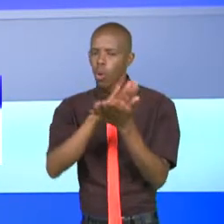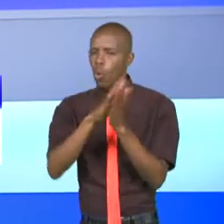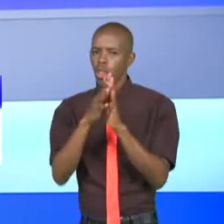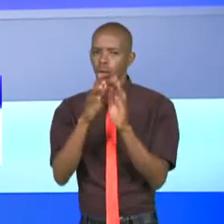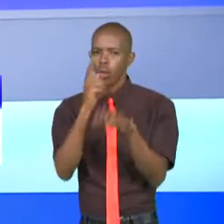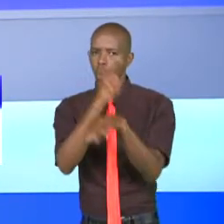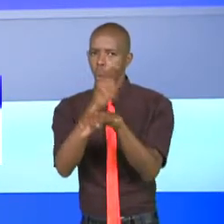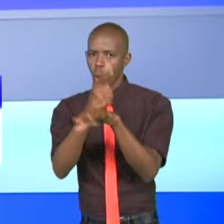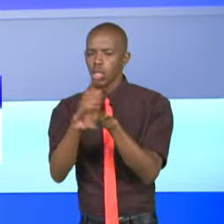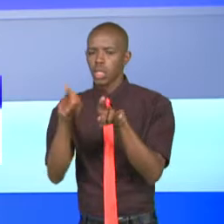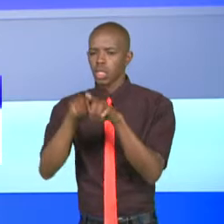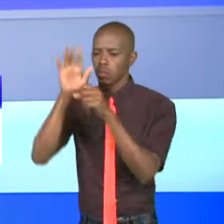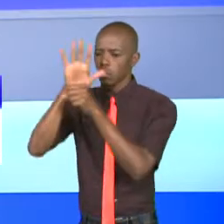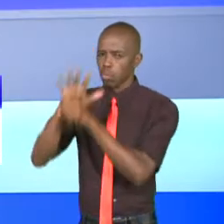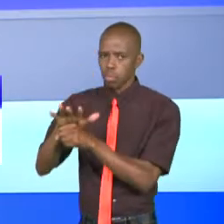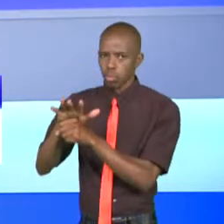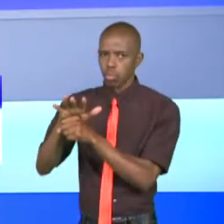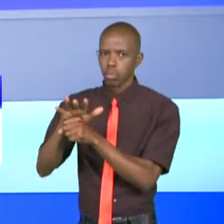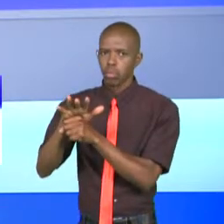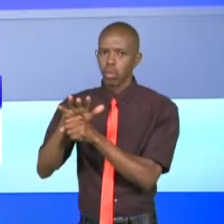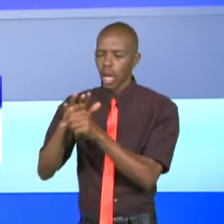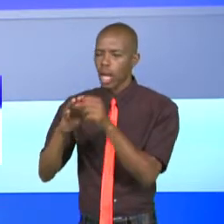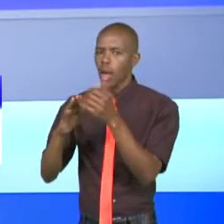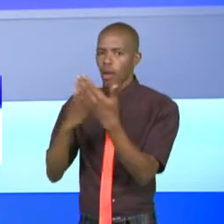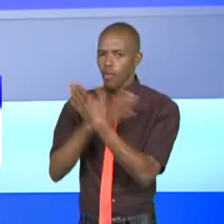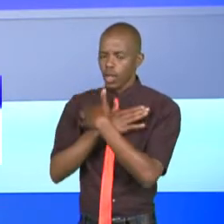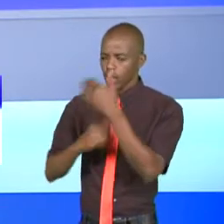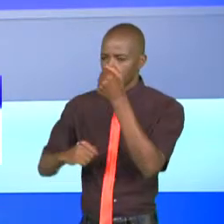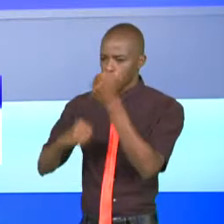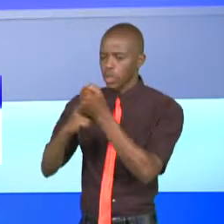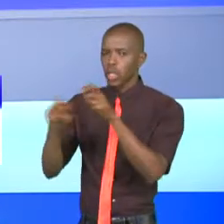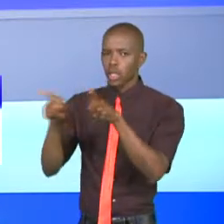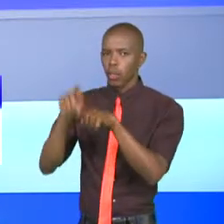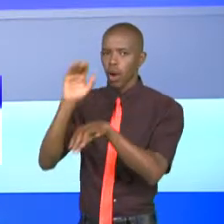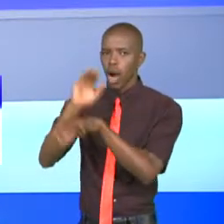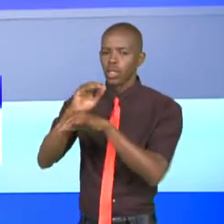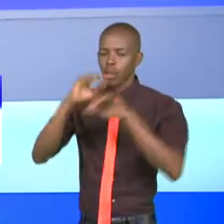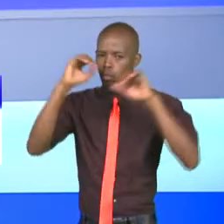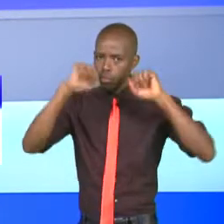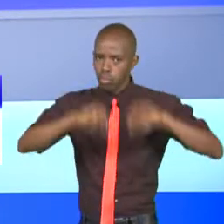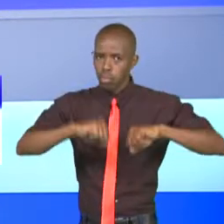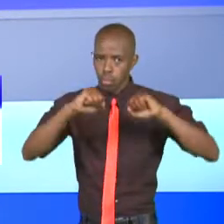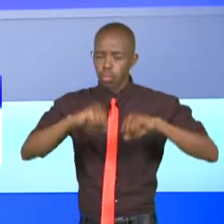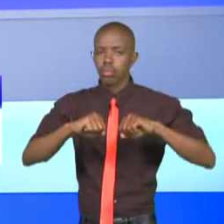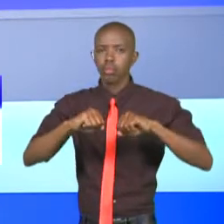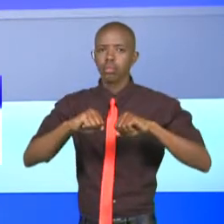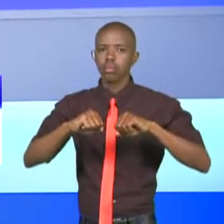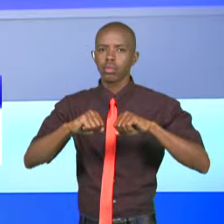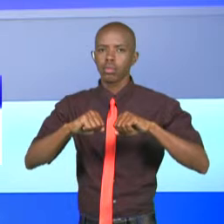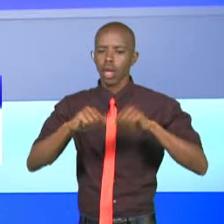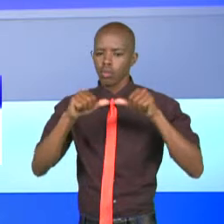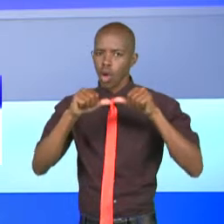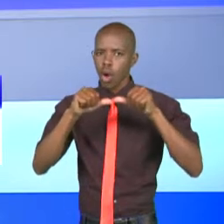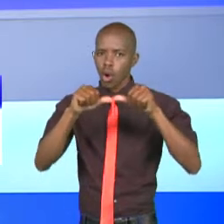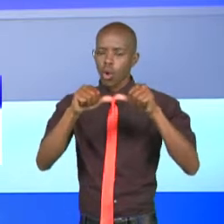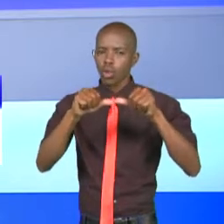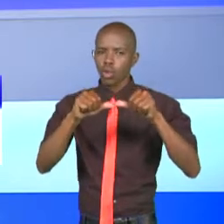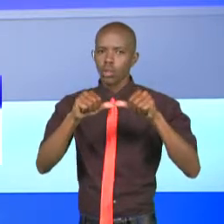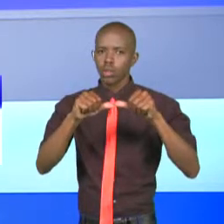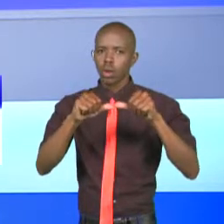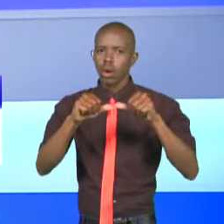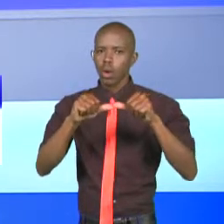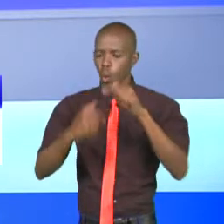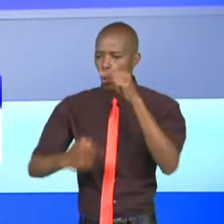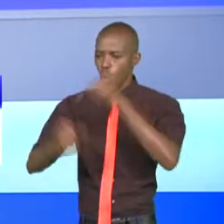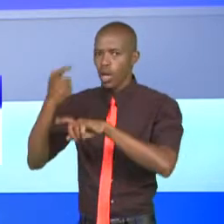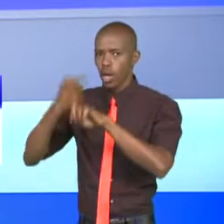and intimidation. Leaders allied to him at the same time asked for consensus at the coast as they continue to laud Msambweni